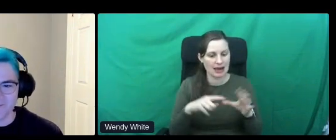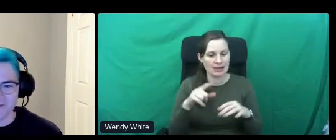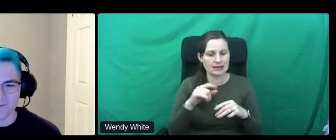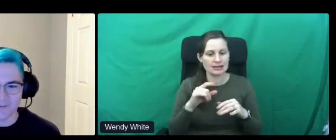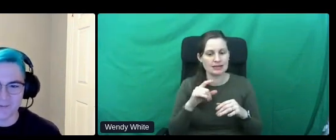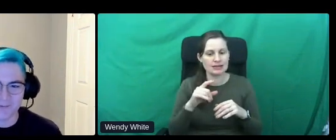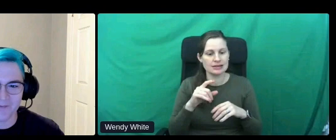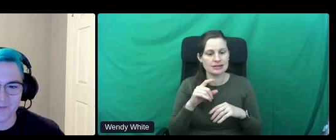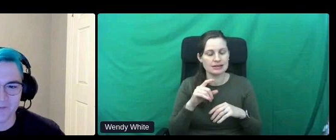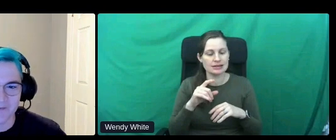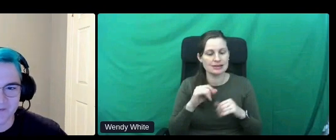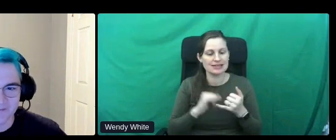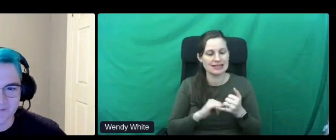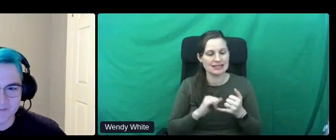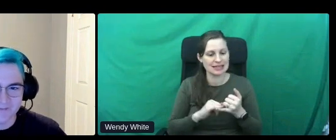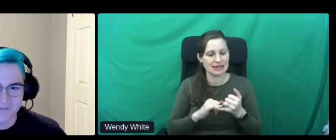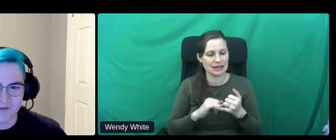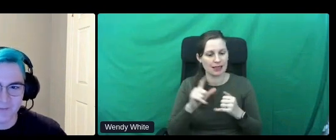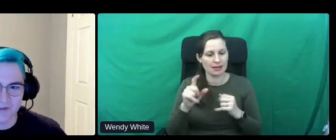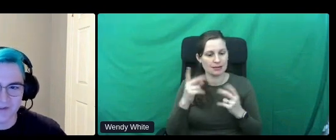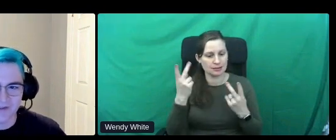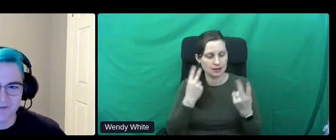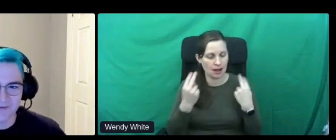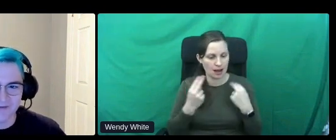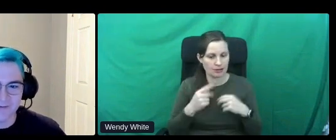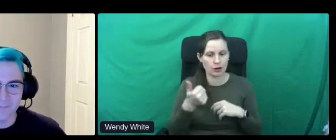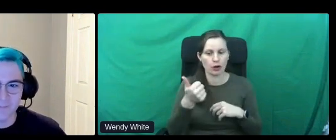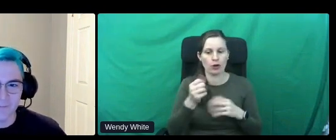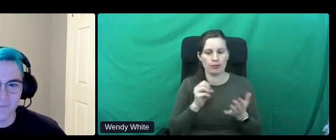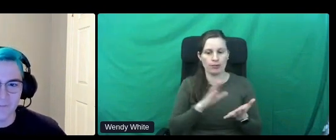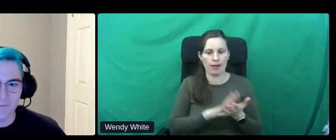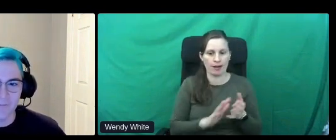stylist. So good plug there.